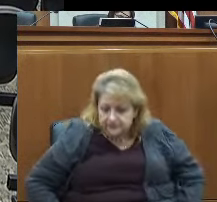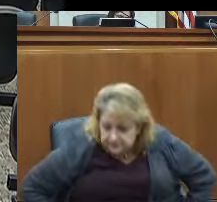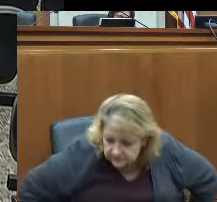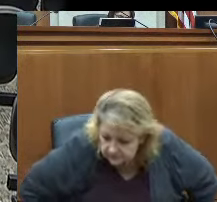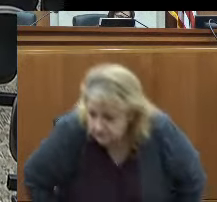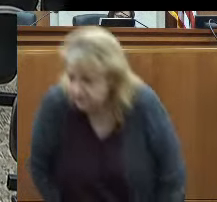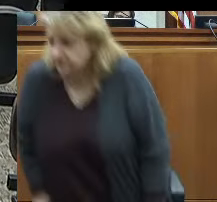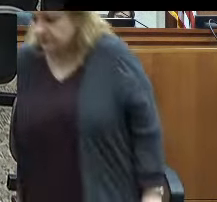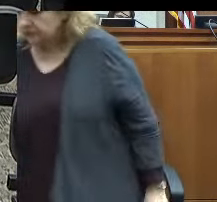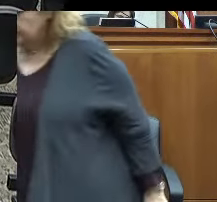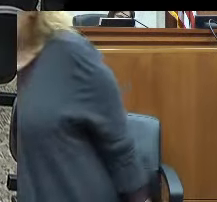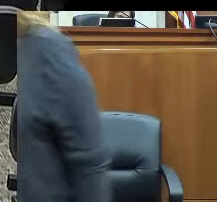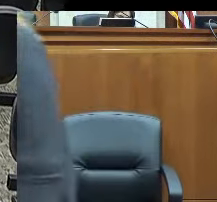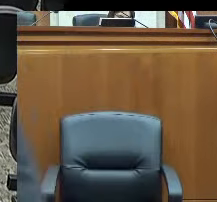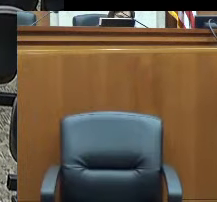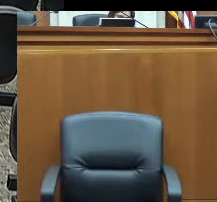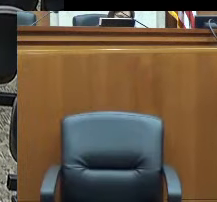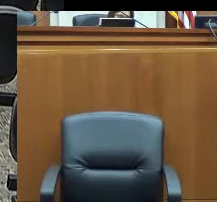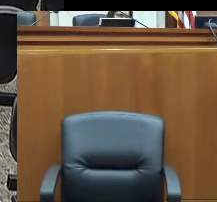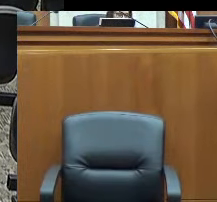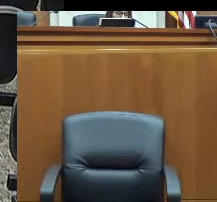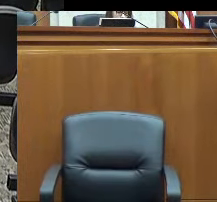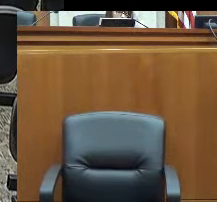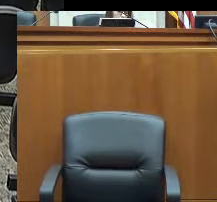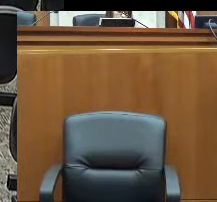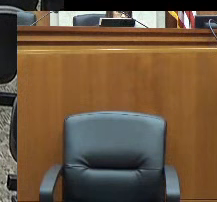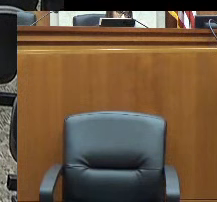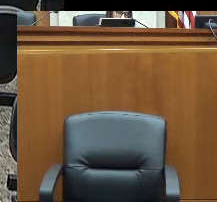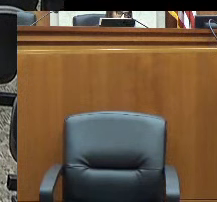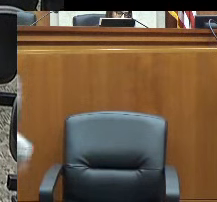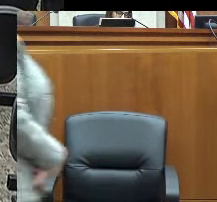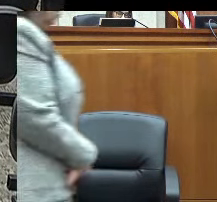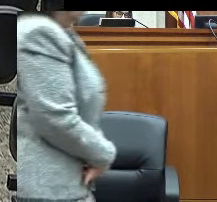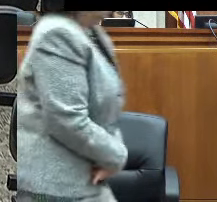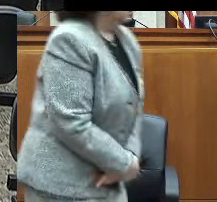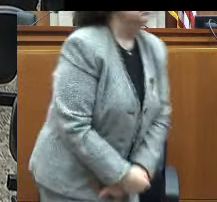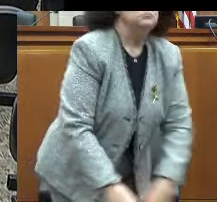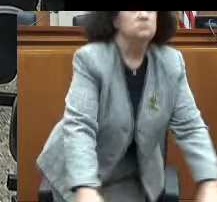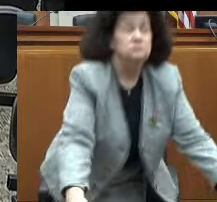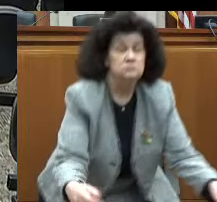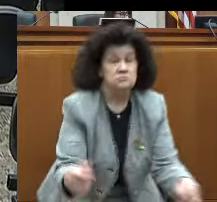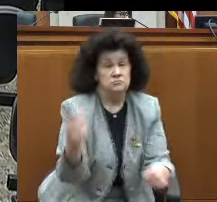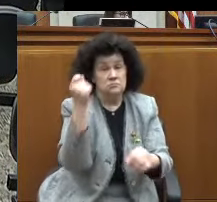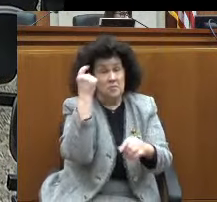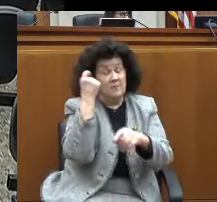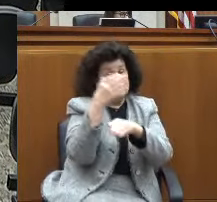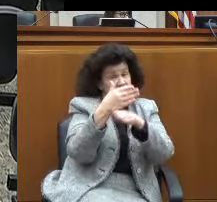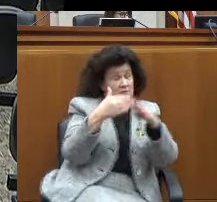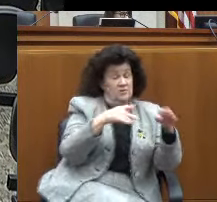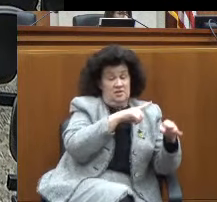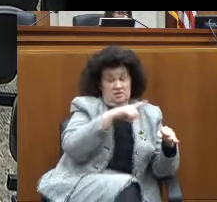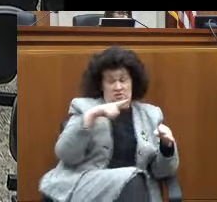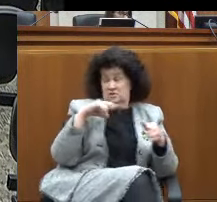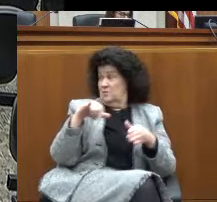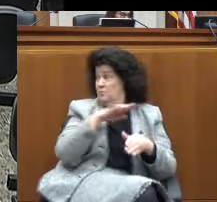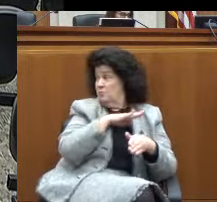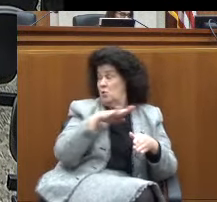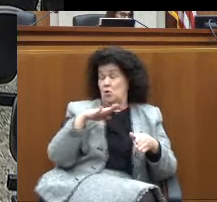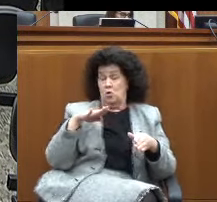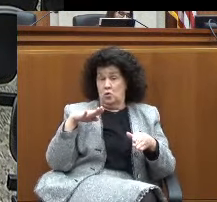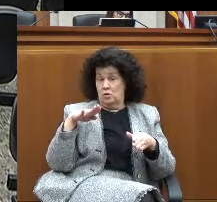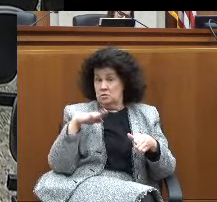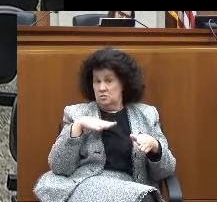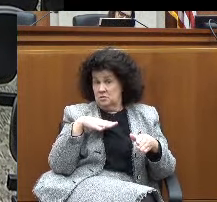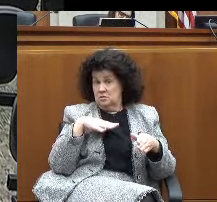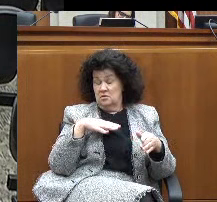But like some of the legislation that this board pursued and passed last year, I think is going to